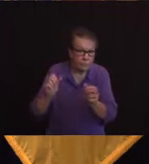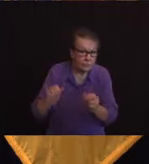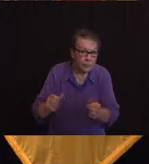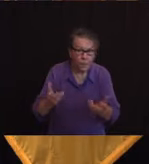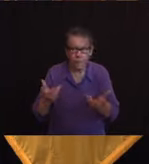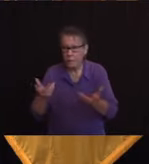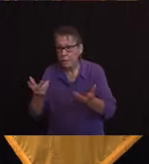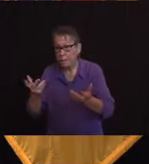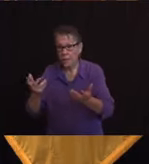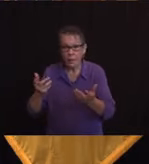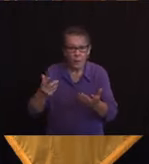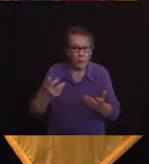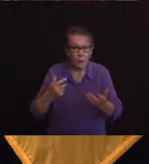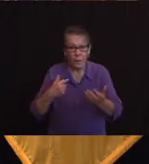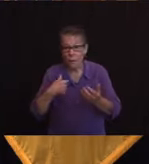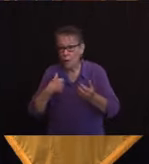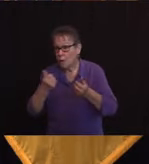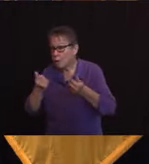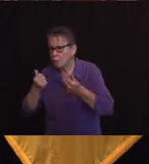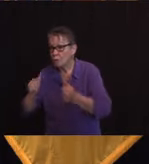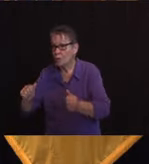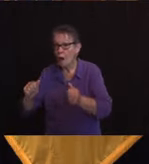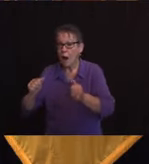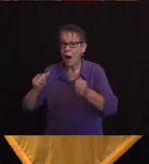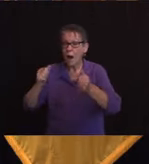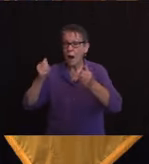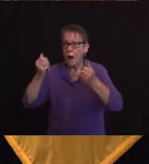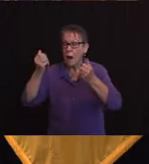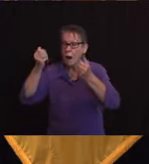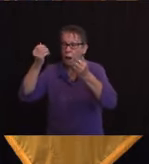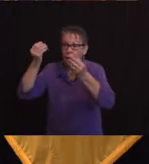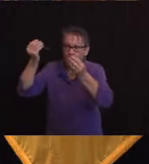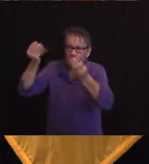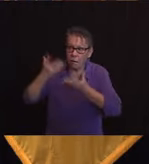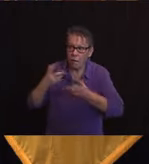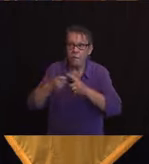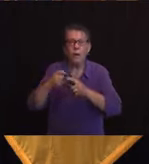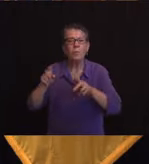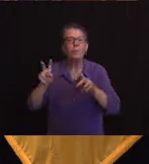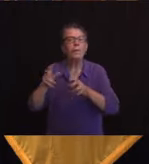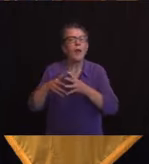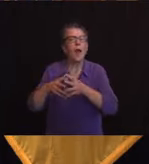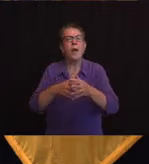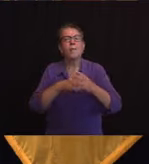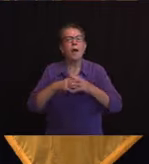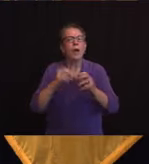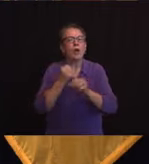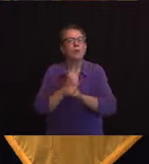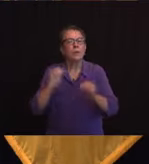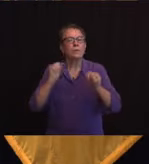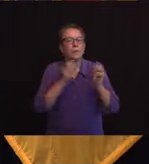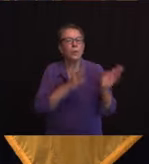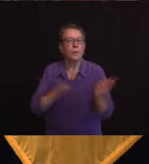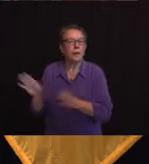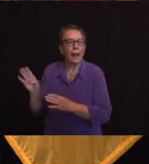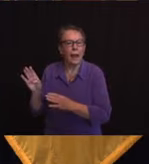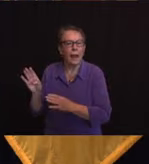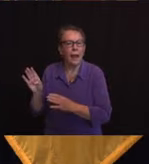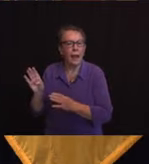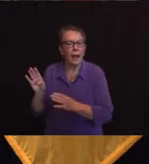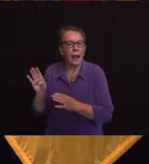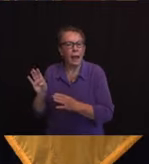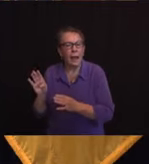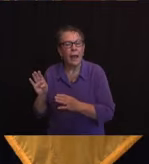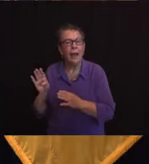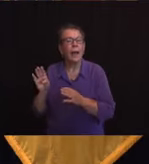Plan. Will that potentially include summer, extra hours, tutoring, professional development for educators? All of the above